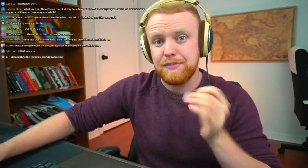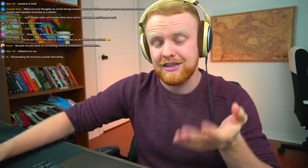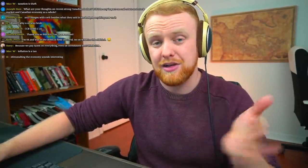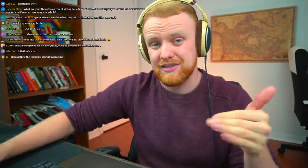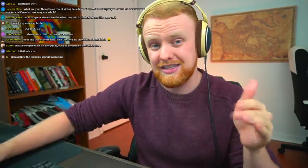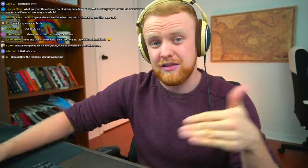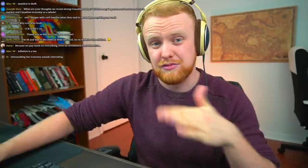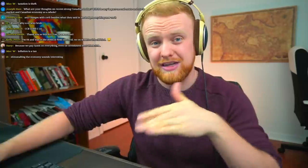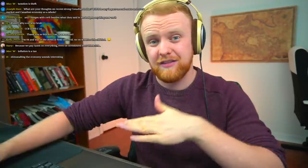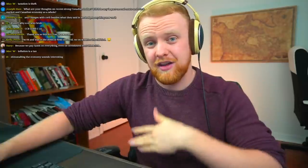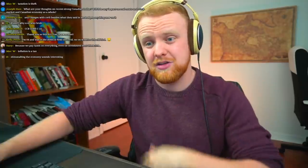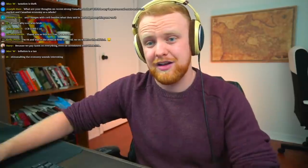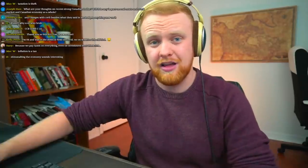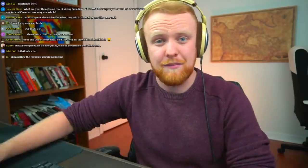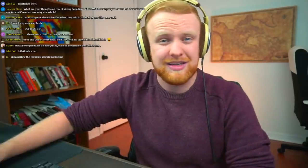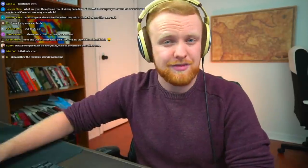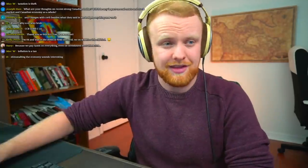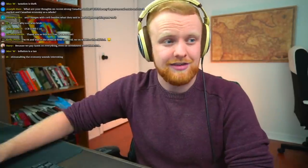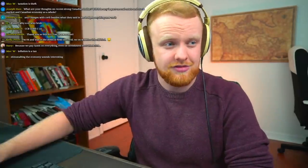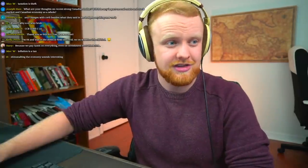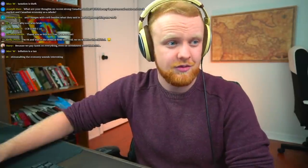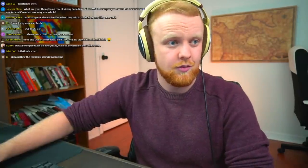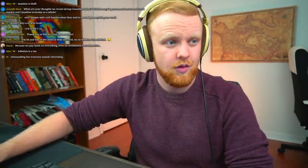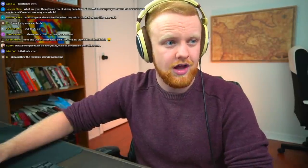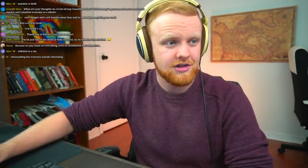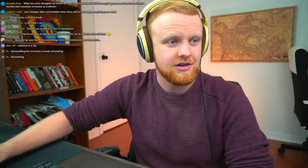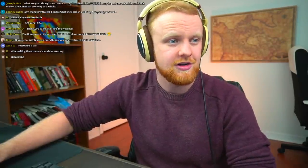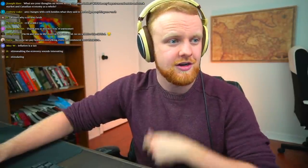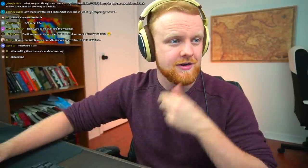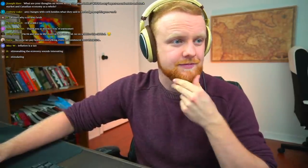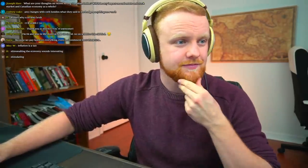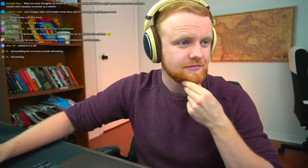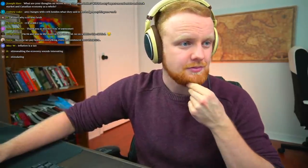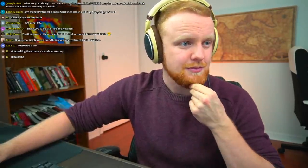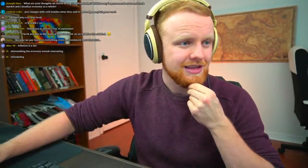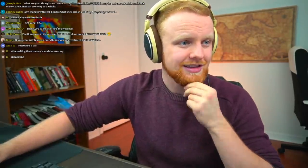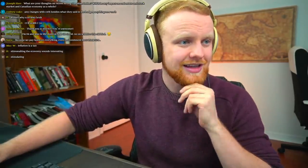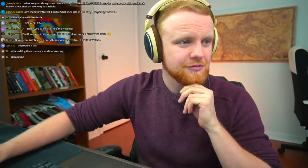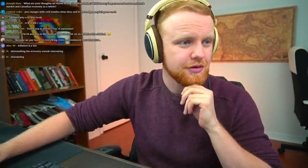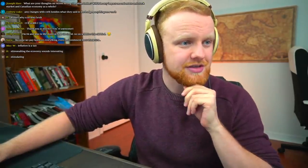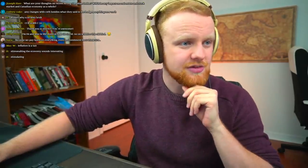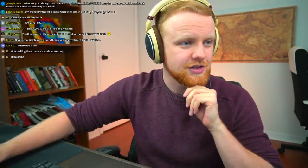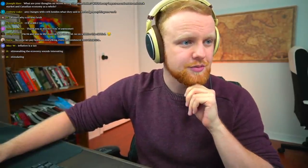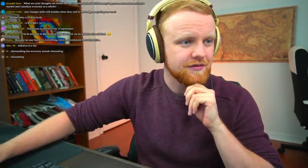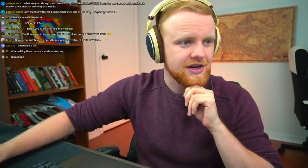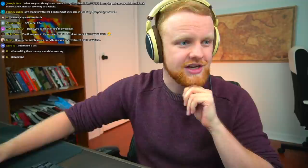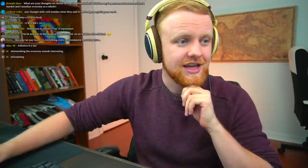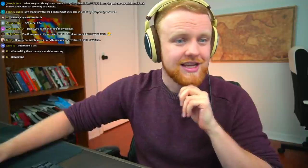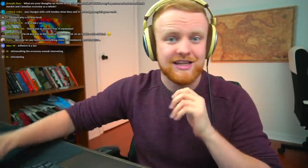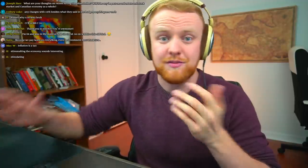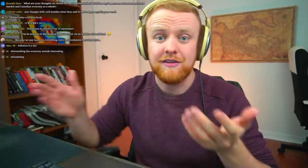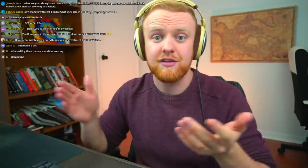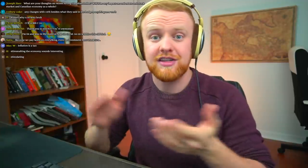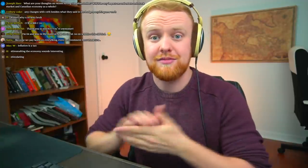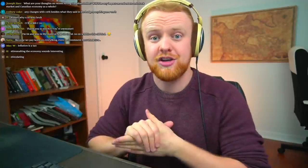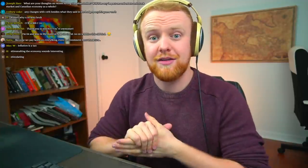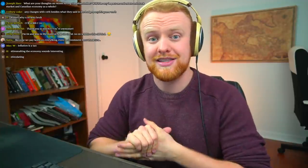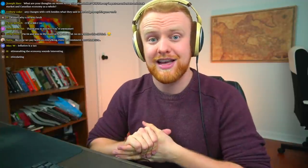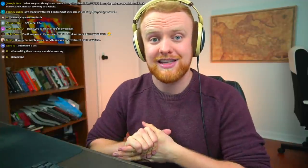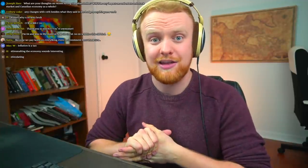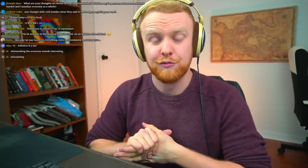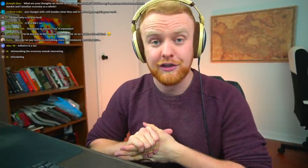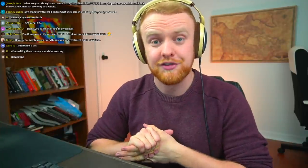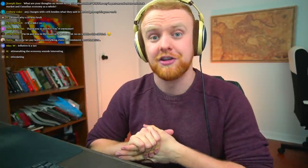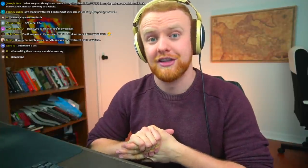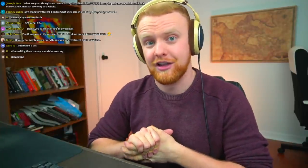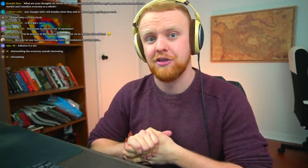we typically don't see those rates fluctuate a lot, but it's something interesting to watch. Lex Ruger says, what's your profession? Yeah, so my full-time job is